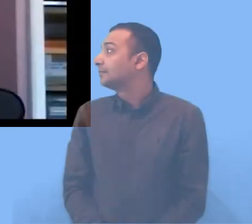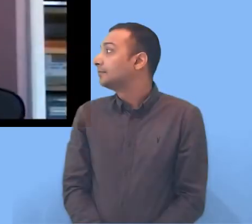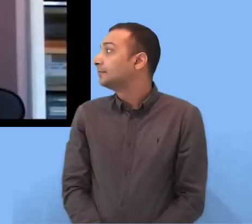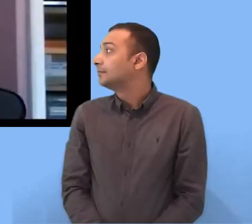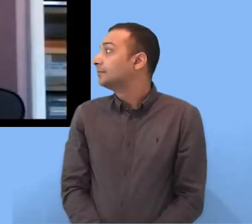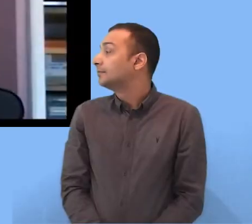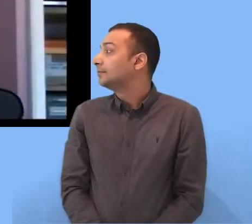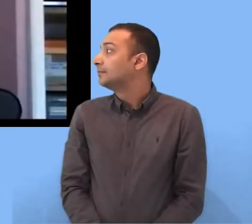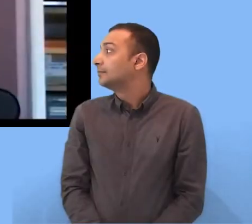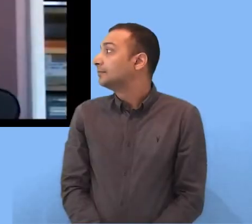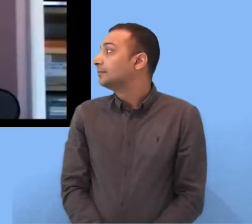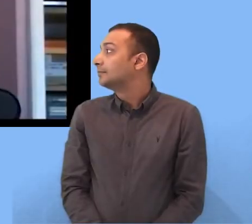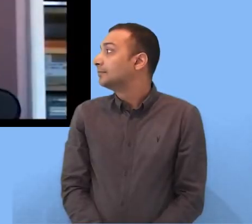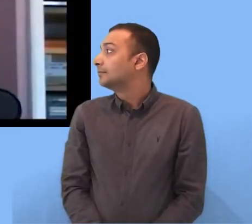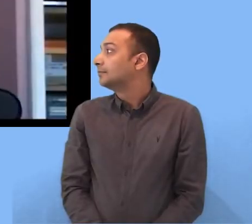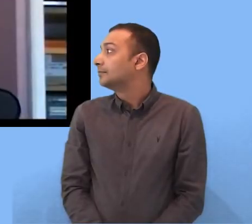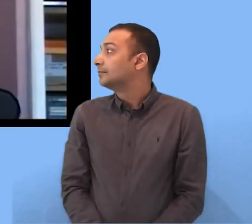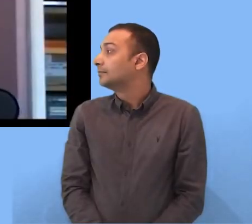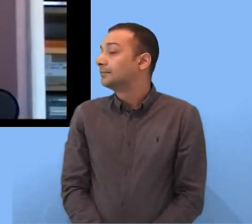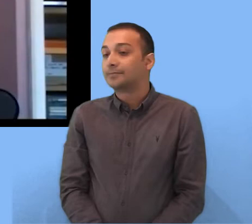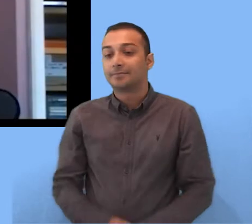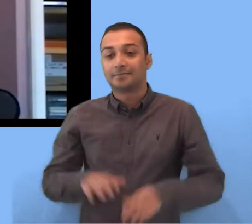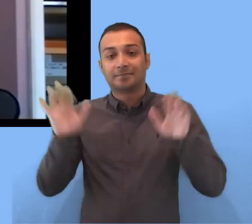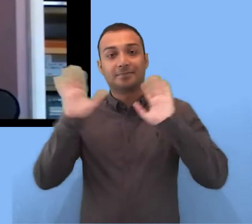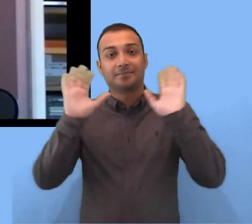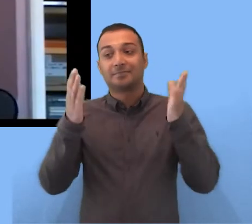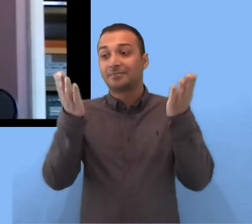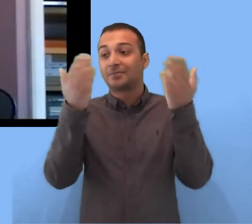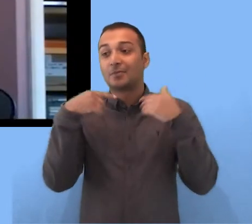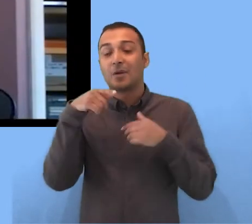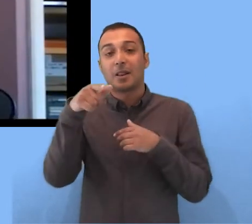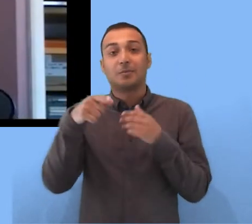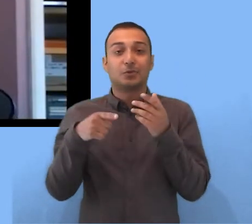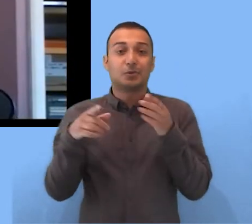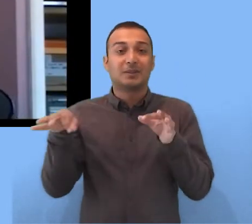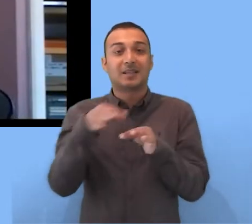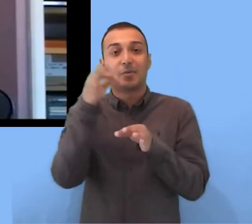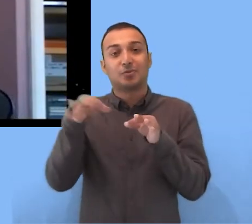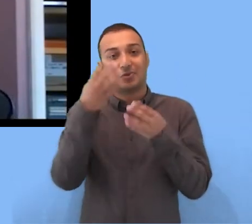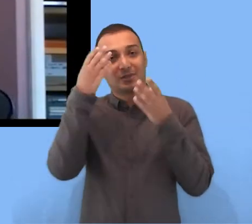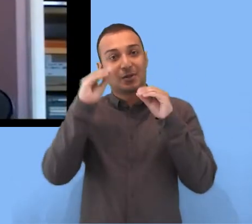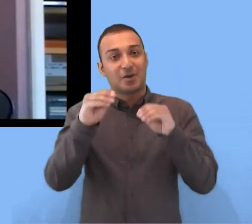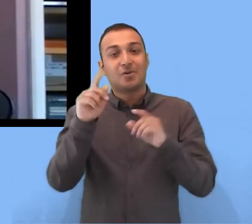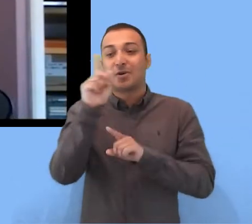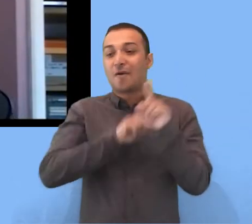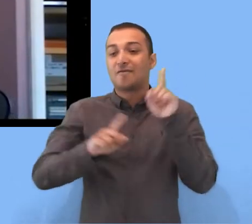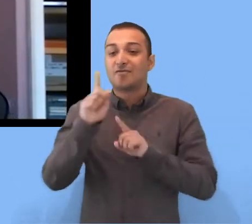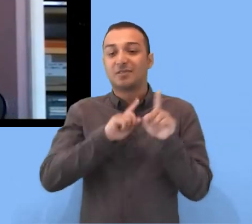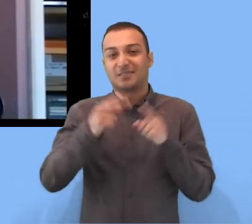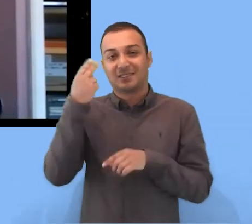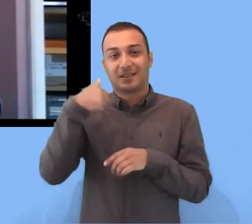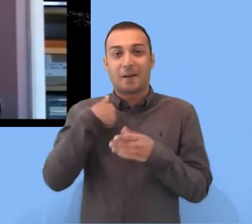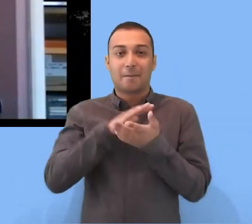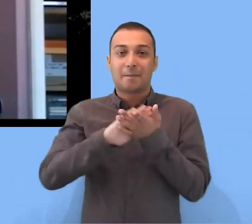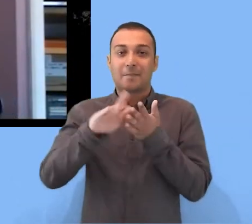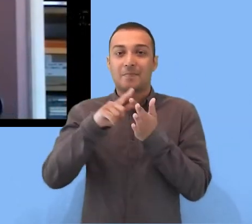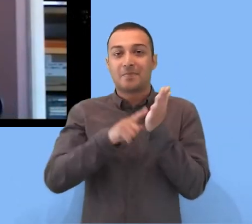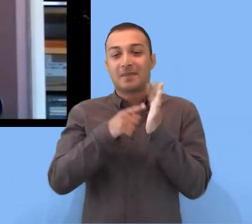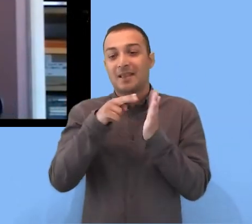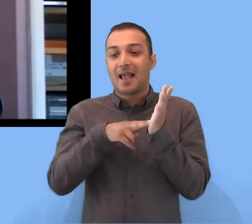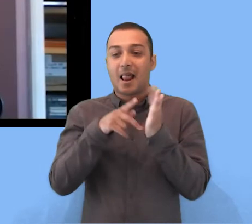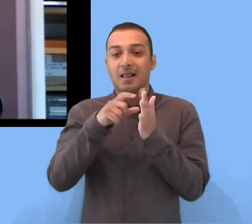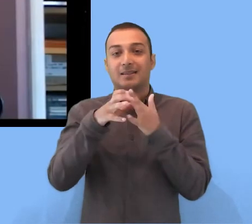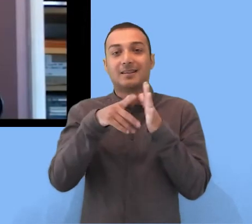Hello and welcome to the 4th Tapestry Education Conference. I'm Helen Edwards, one of the founders of the Foundation Stage Forum, an online